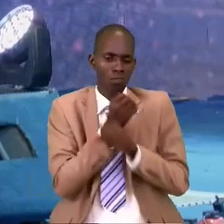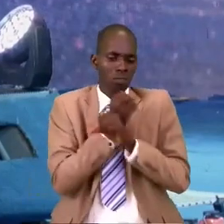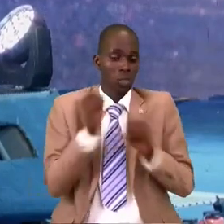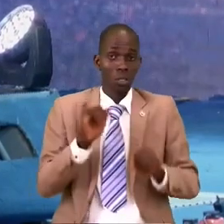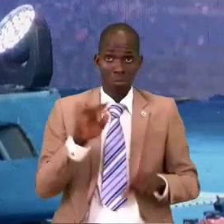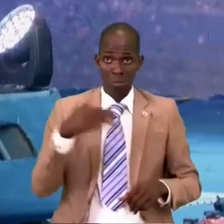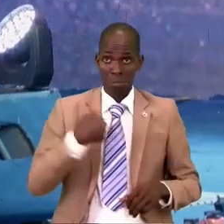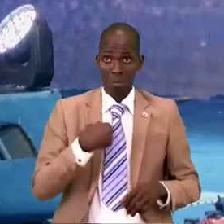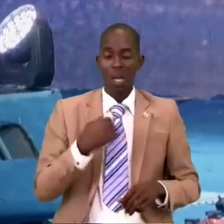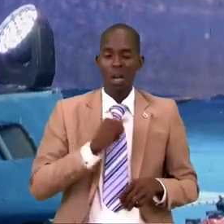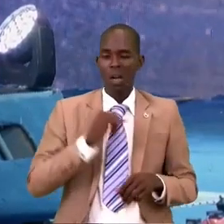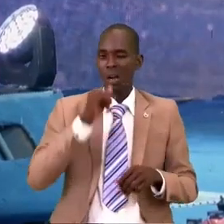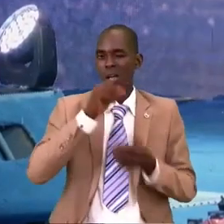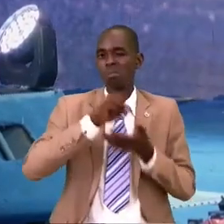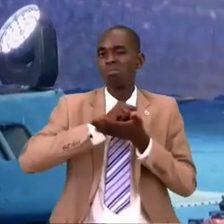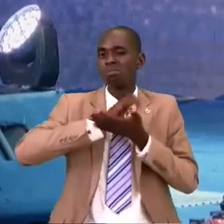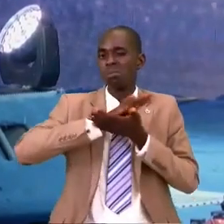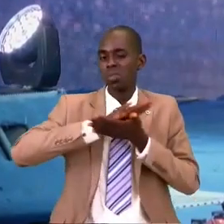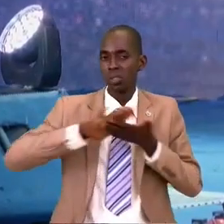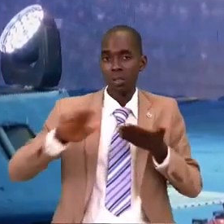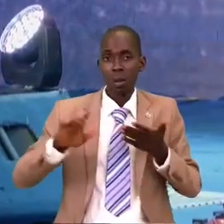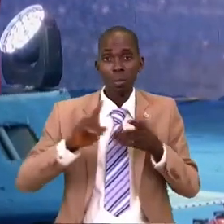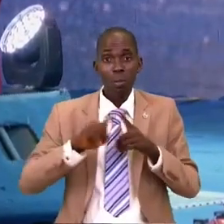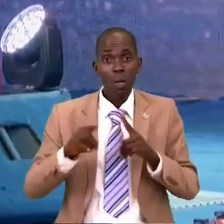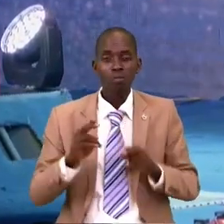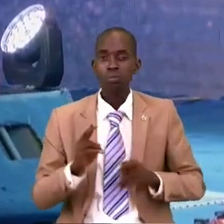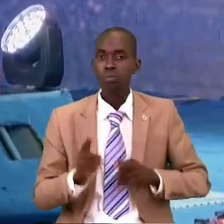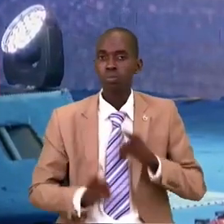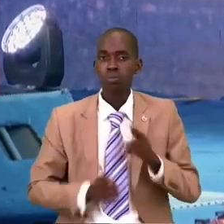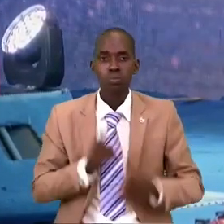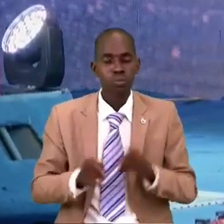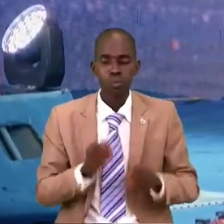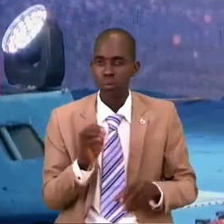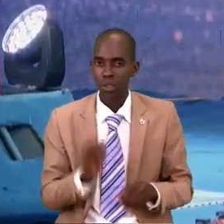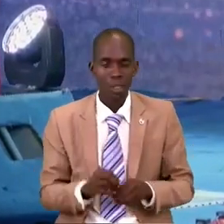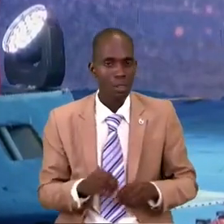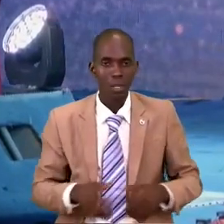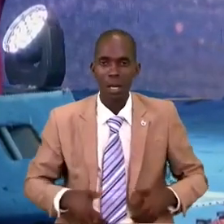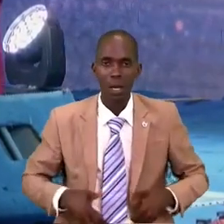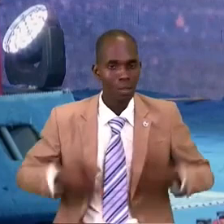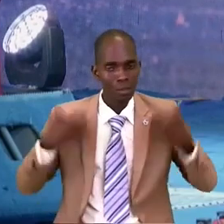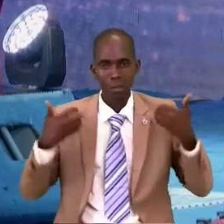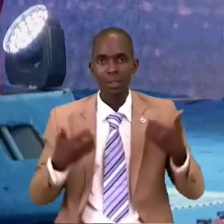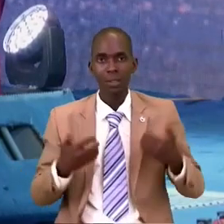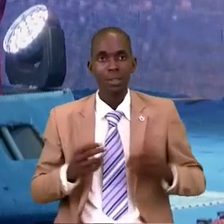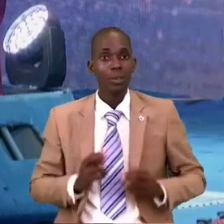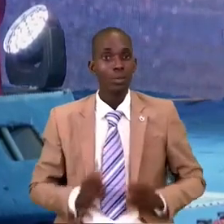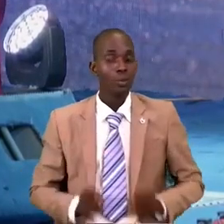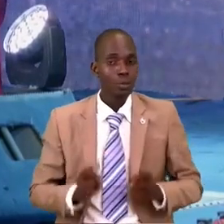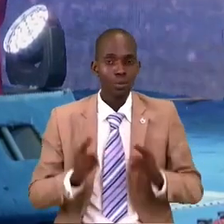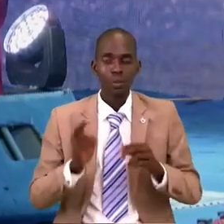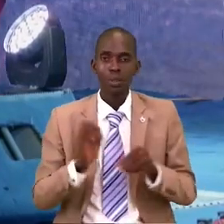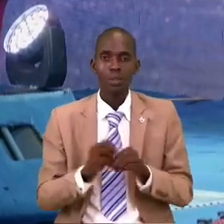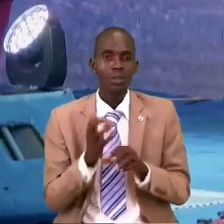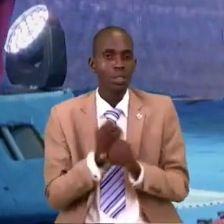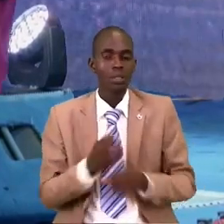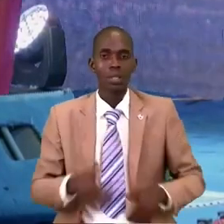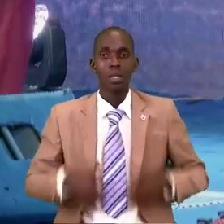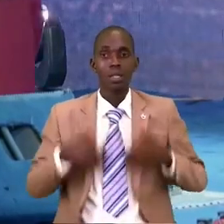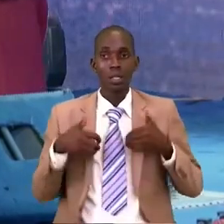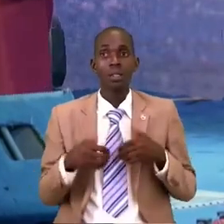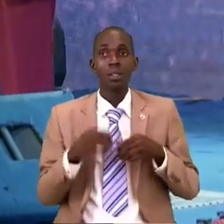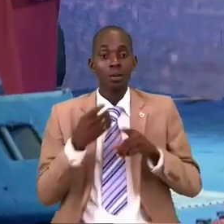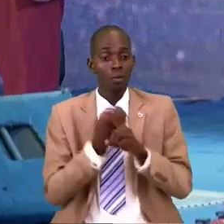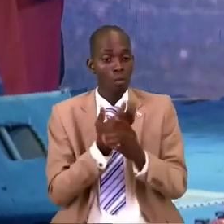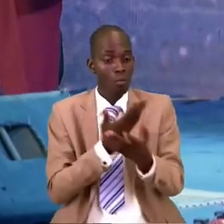if, you know, from the morning till the afternoon until the early evening, there is nothing they have been angry about. They say,